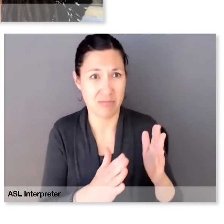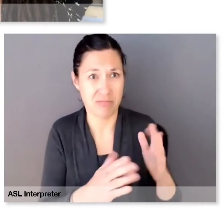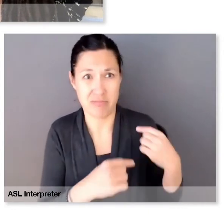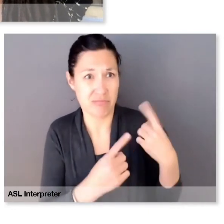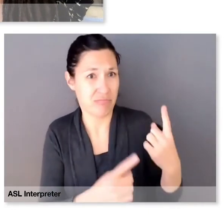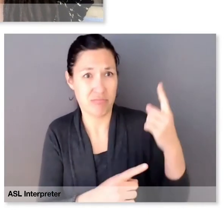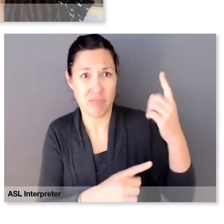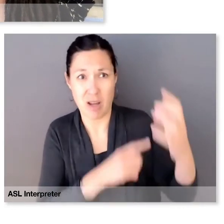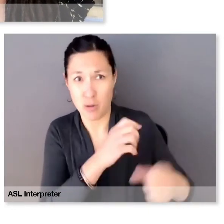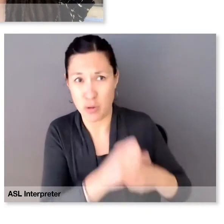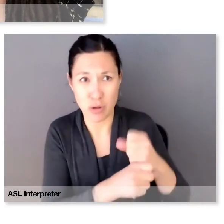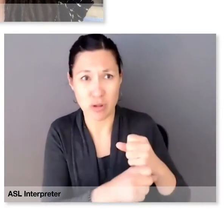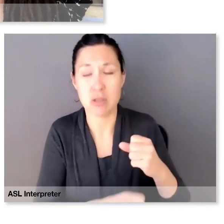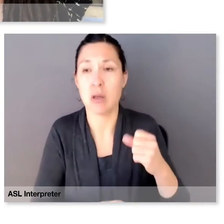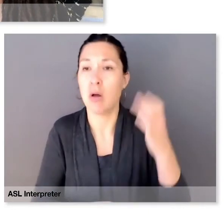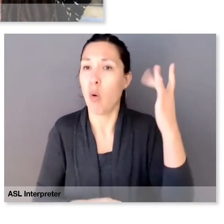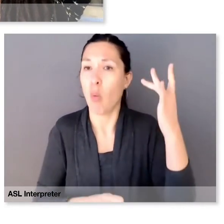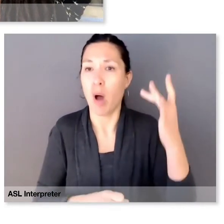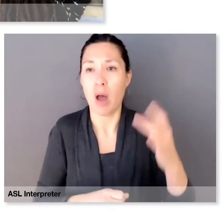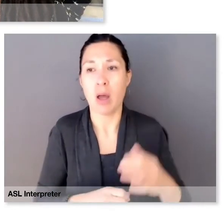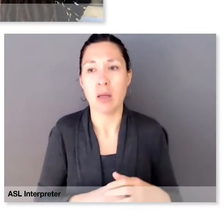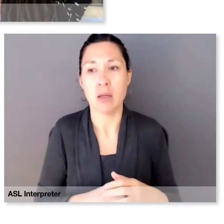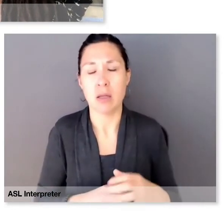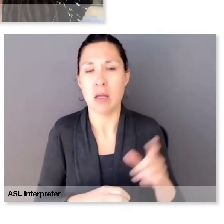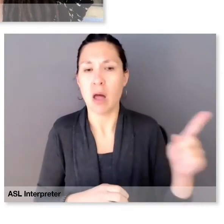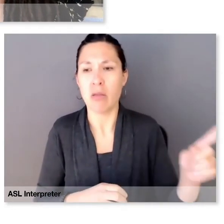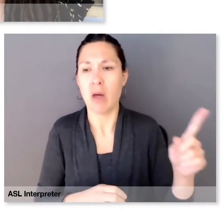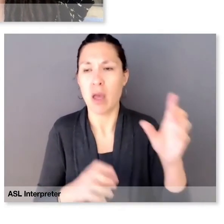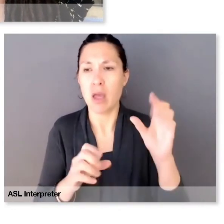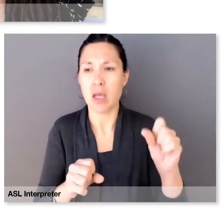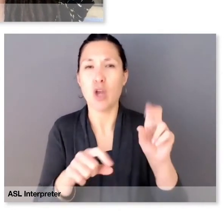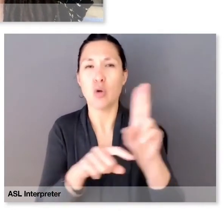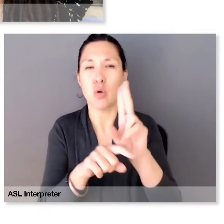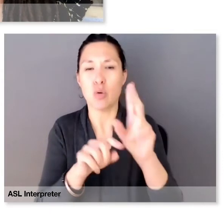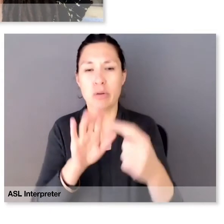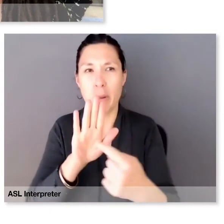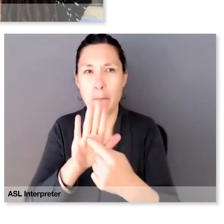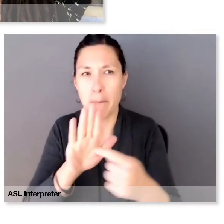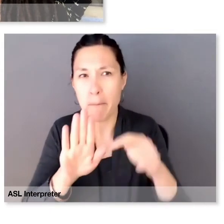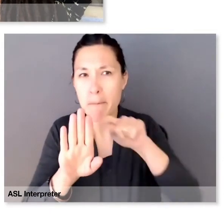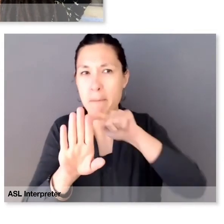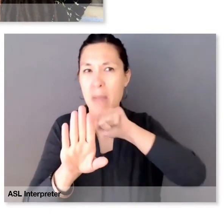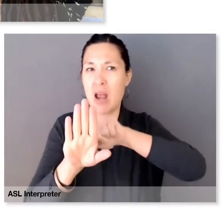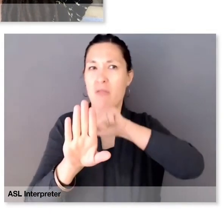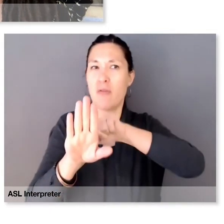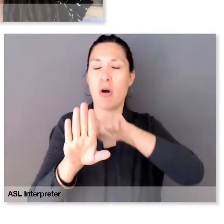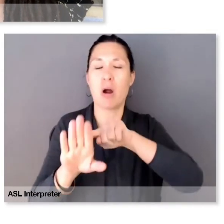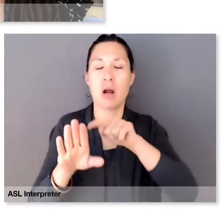and change minds through metaphor and other types of interpretive means, not only